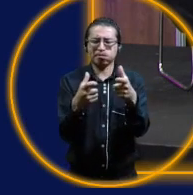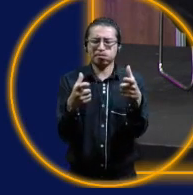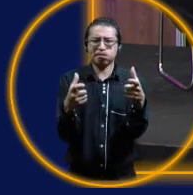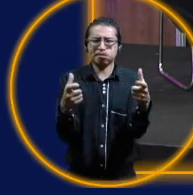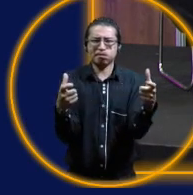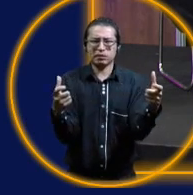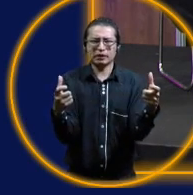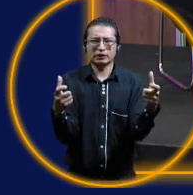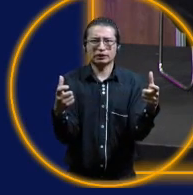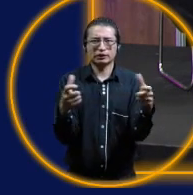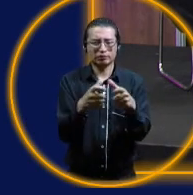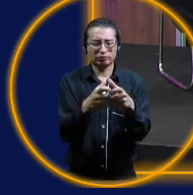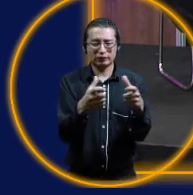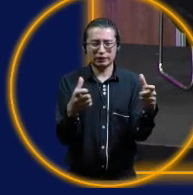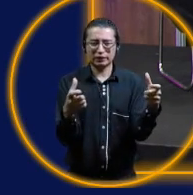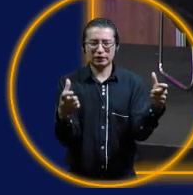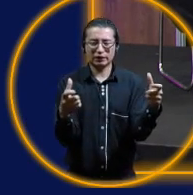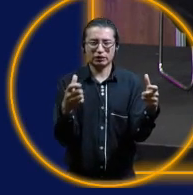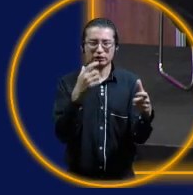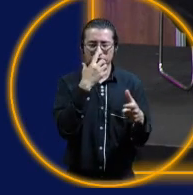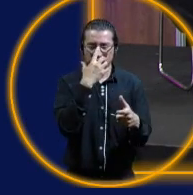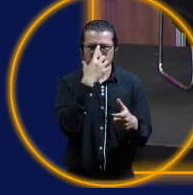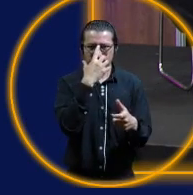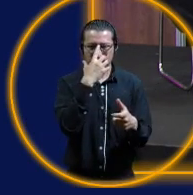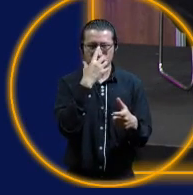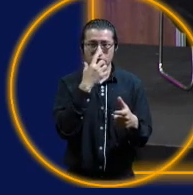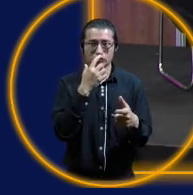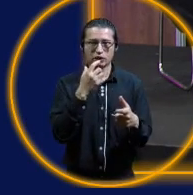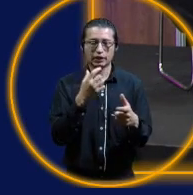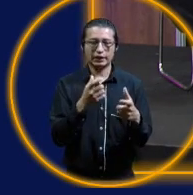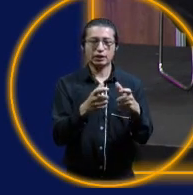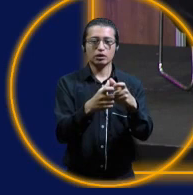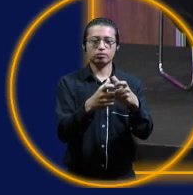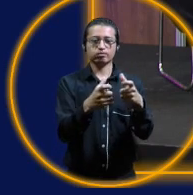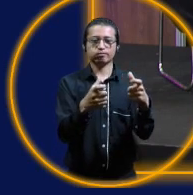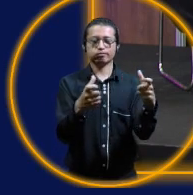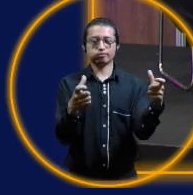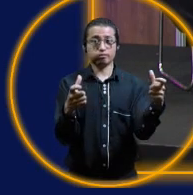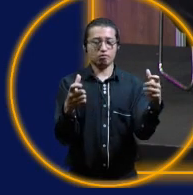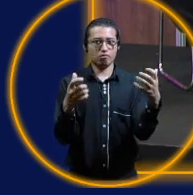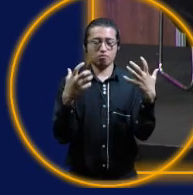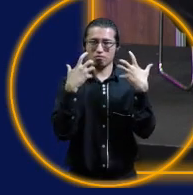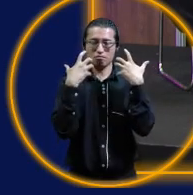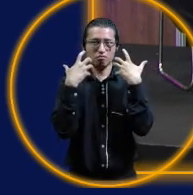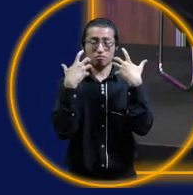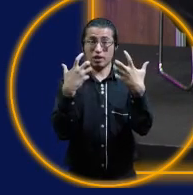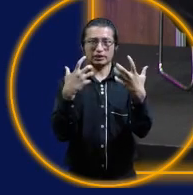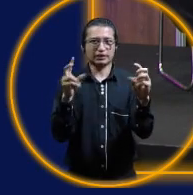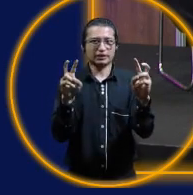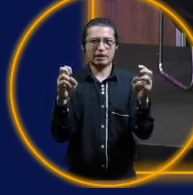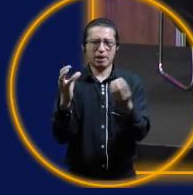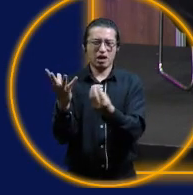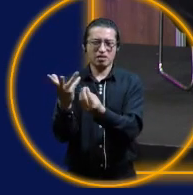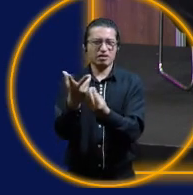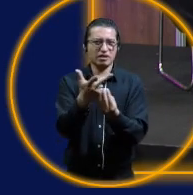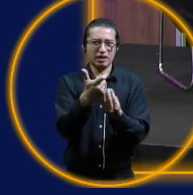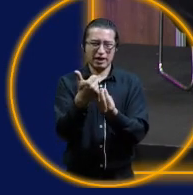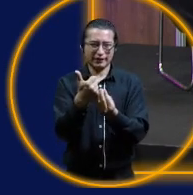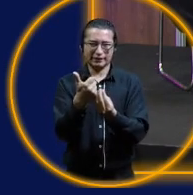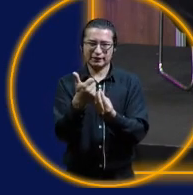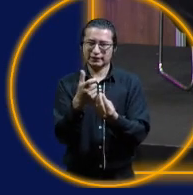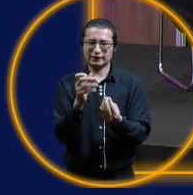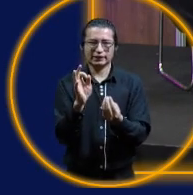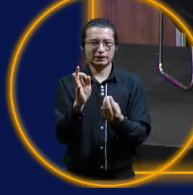create the monster mirror image of your art, and it will always be there, like whenever you